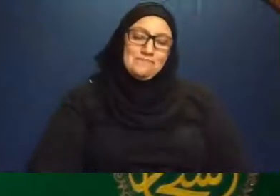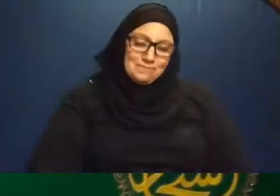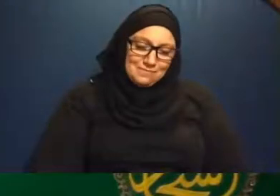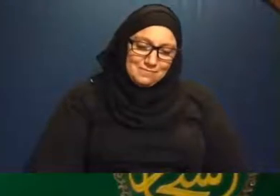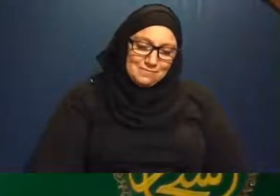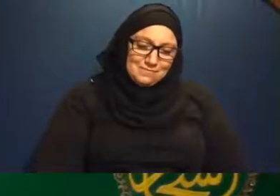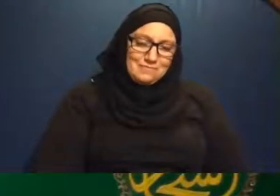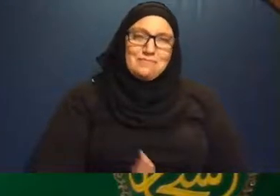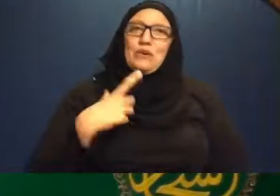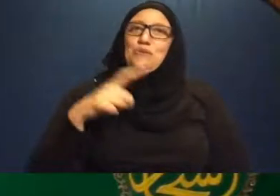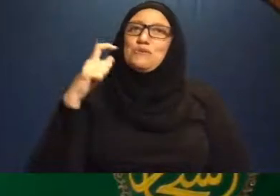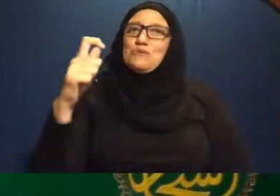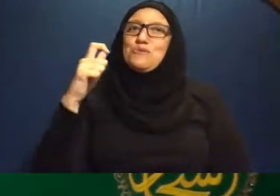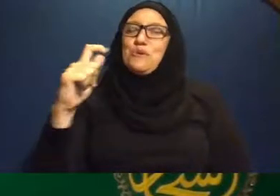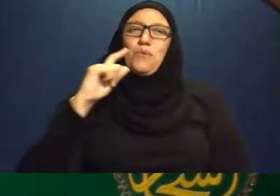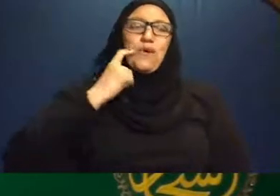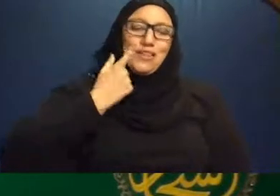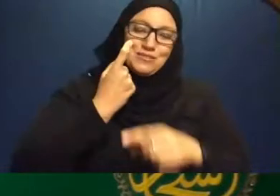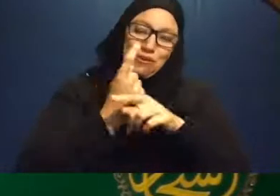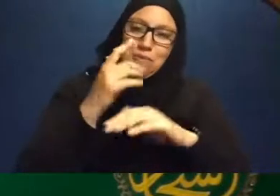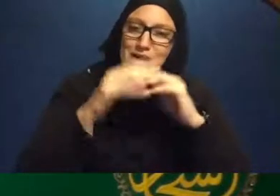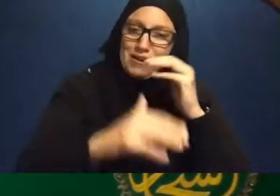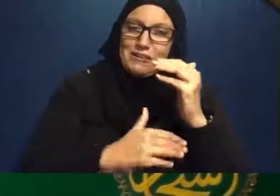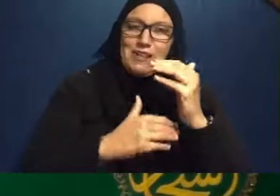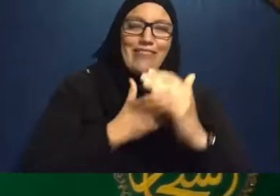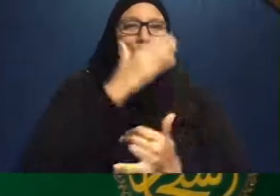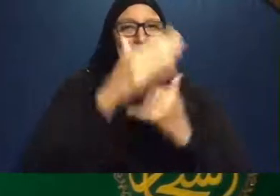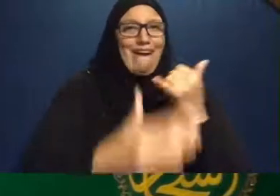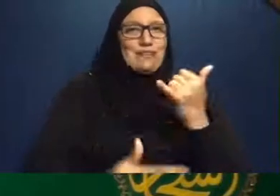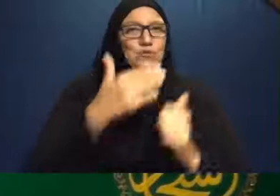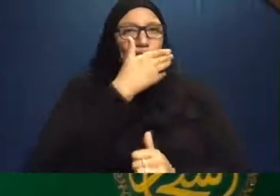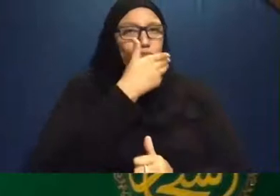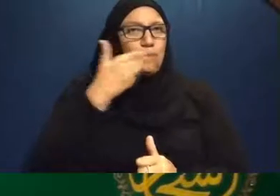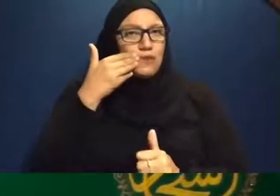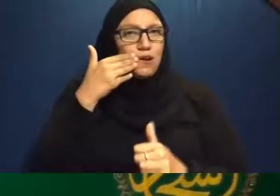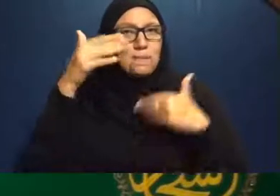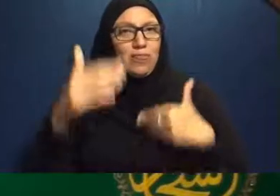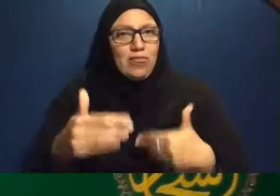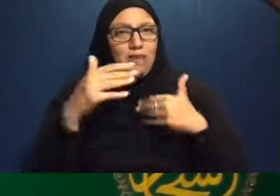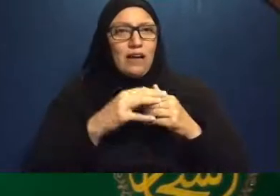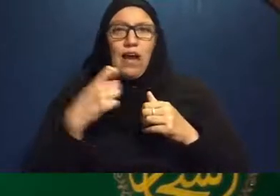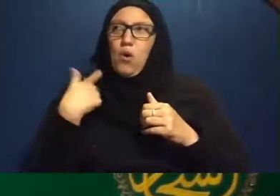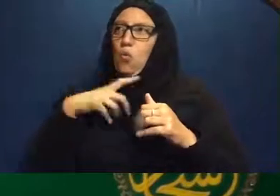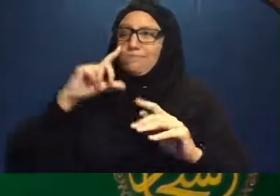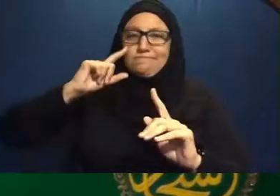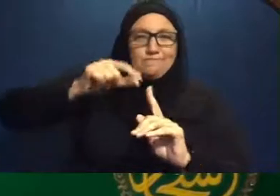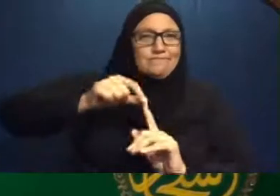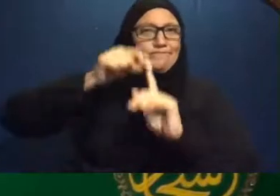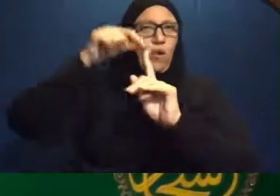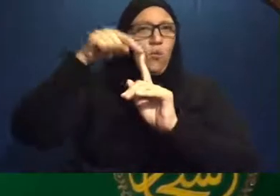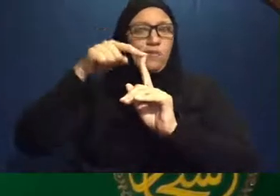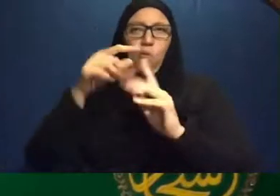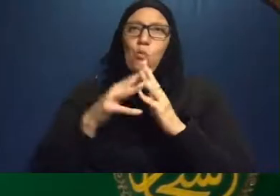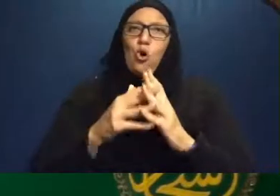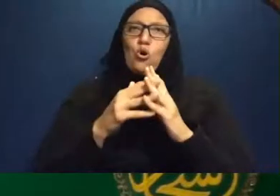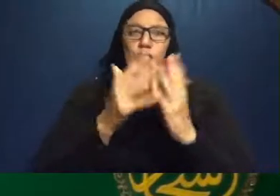I need to bring to your kind attention an action, a worshipping action that is so significant